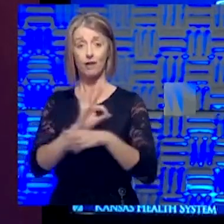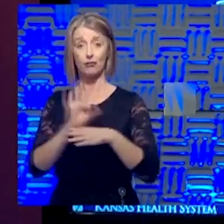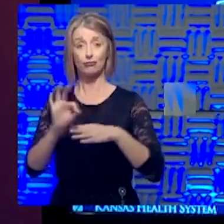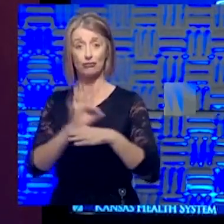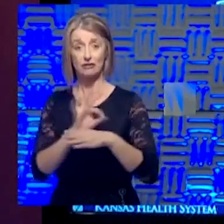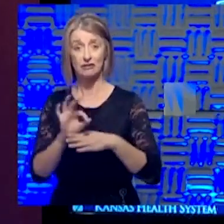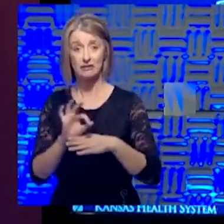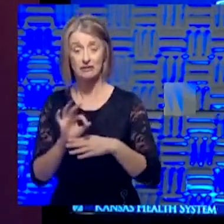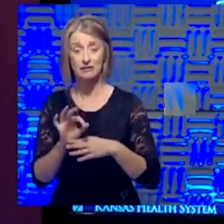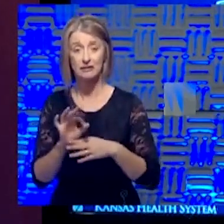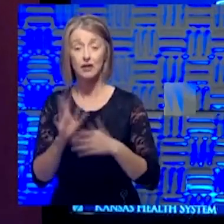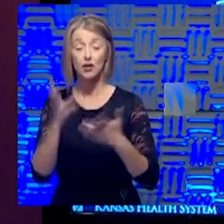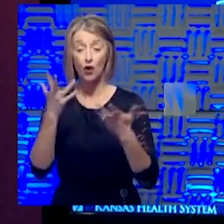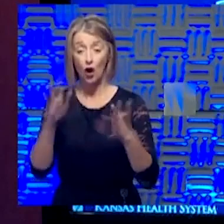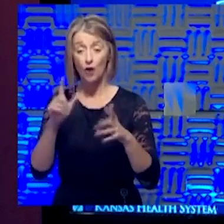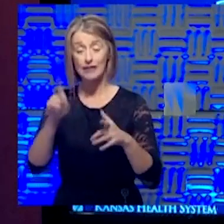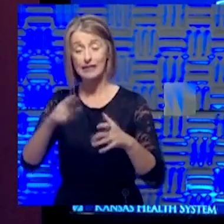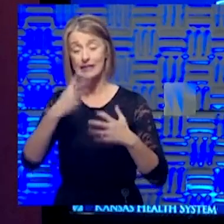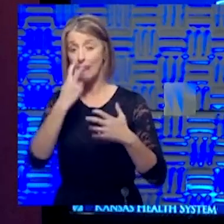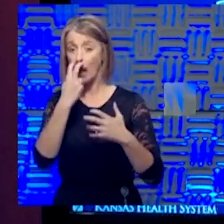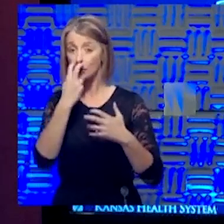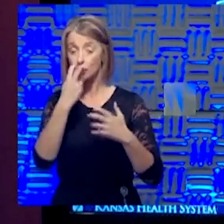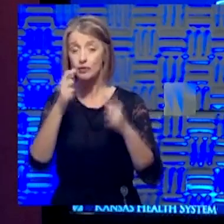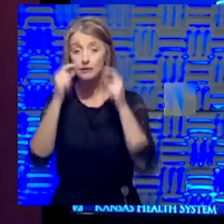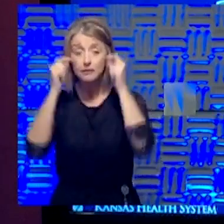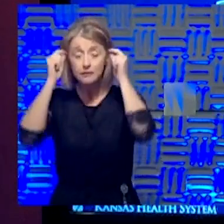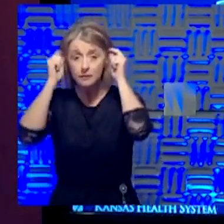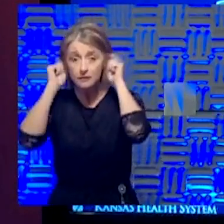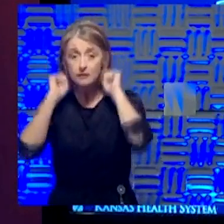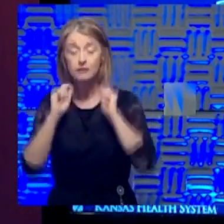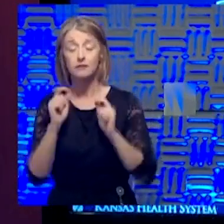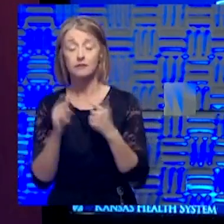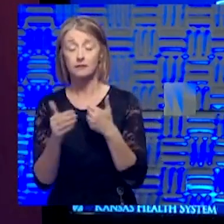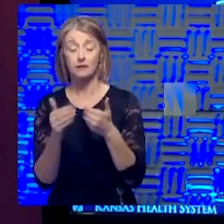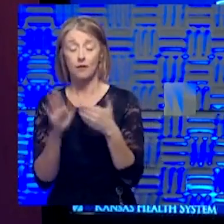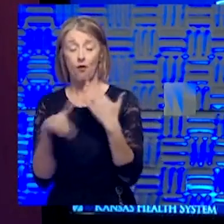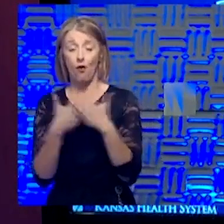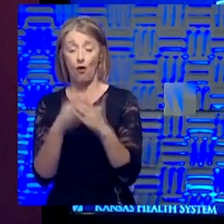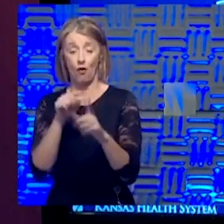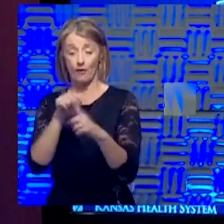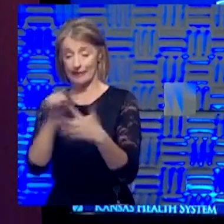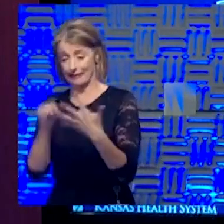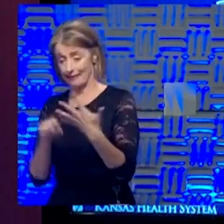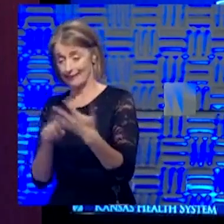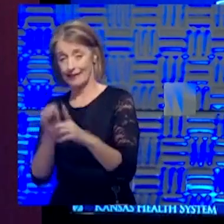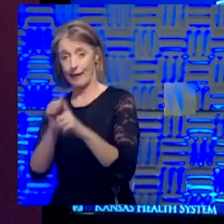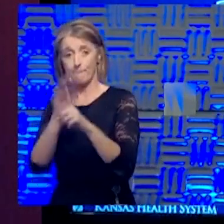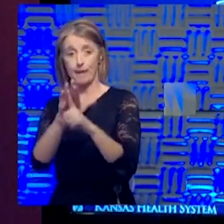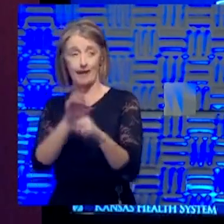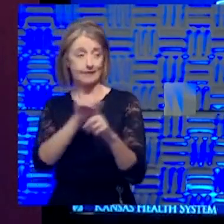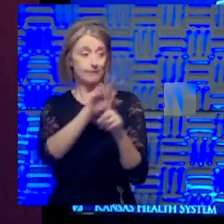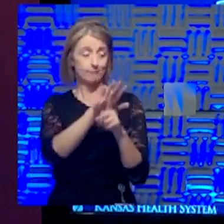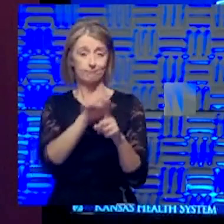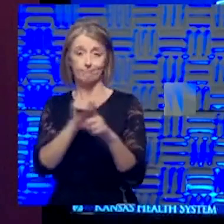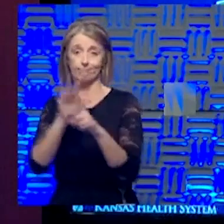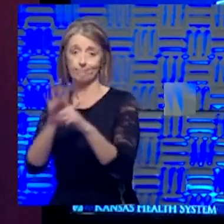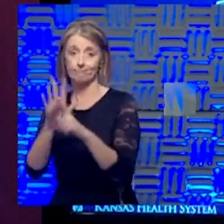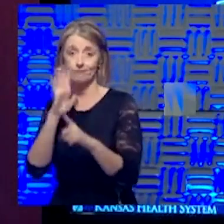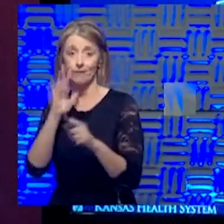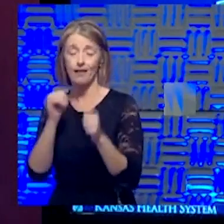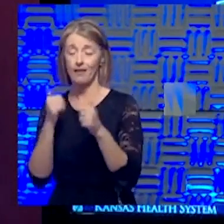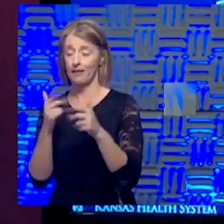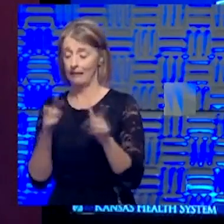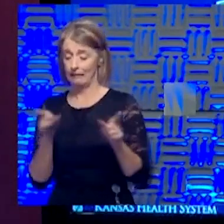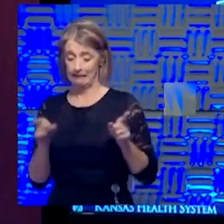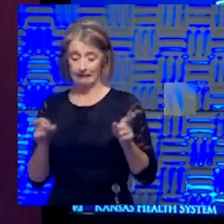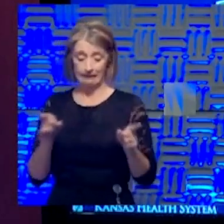emphysema? Are you already needing to be on oxygen? All these things have an impact on us, and they all help push one